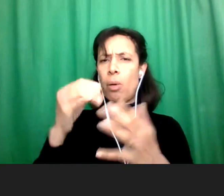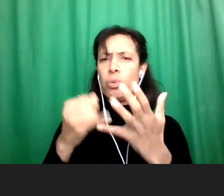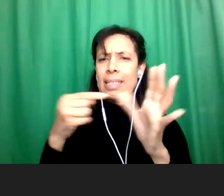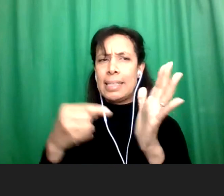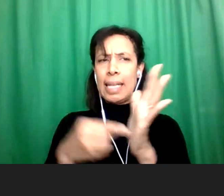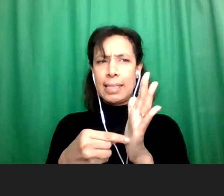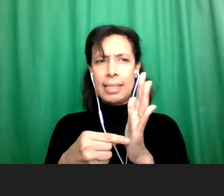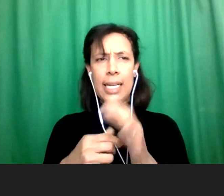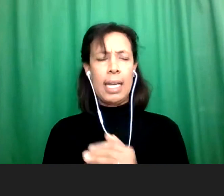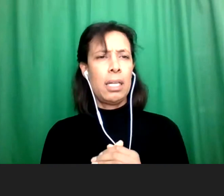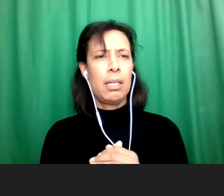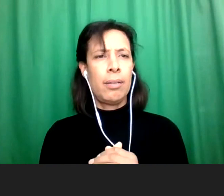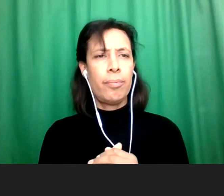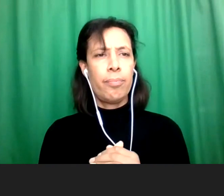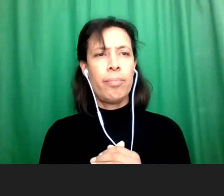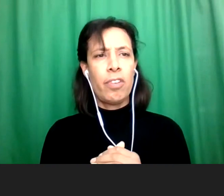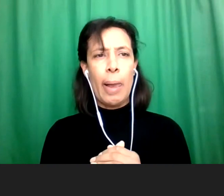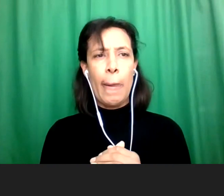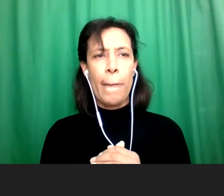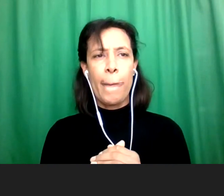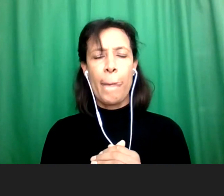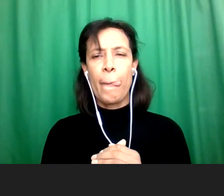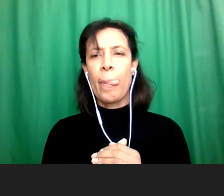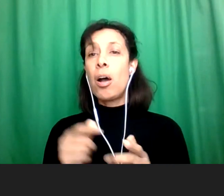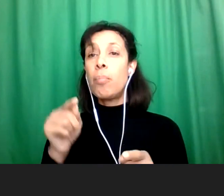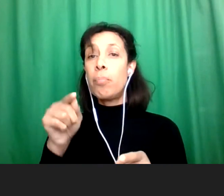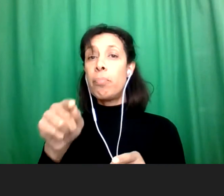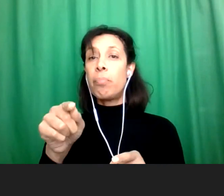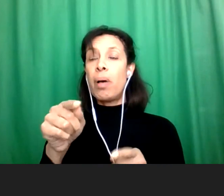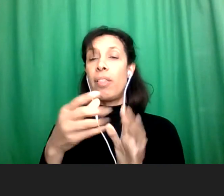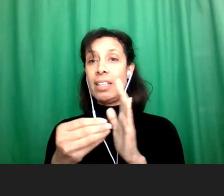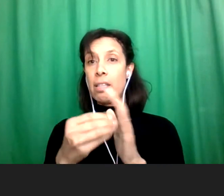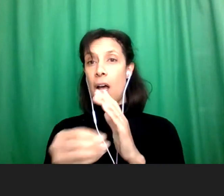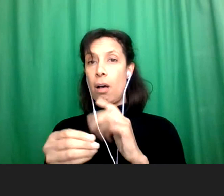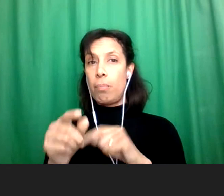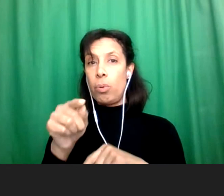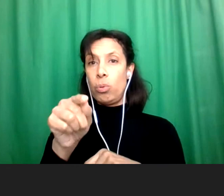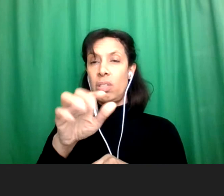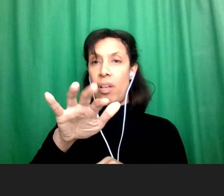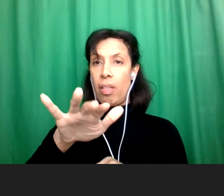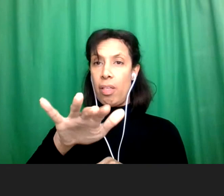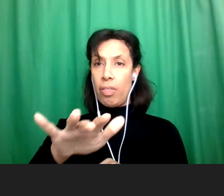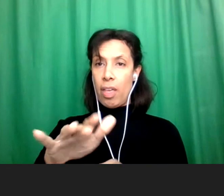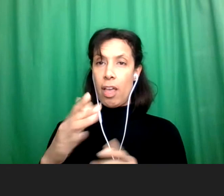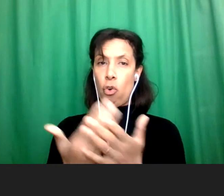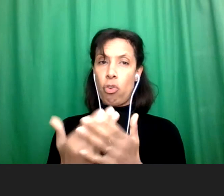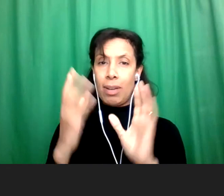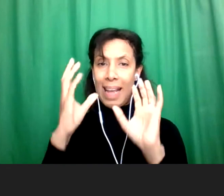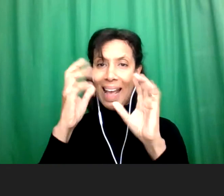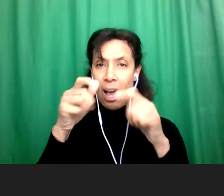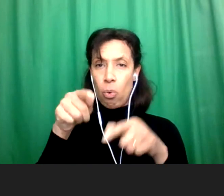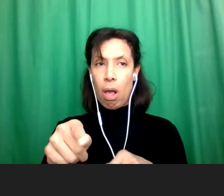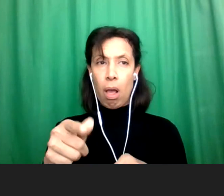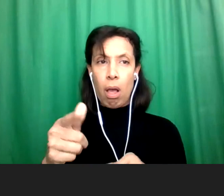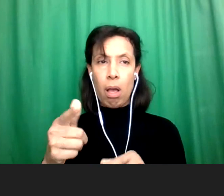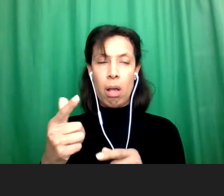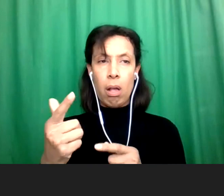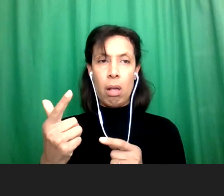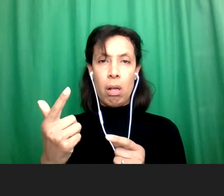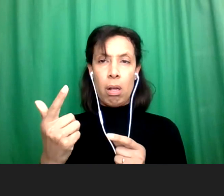ones that you can actually evaluate. So let me just get to the right place there. I think that's the right place. So I'm going to come back